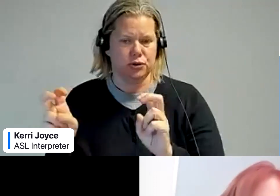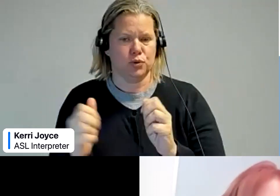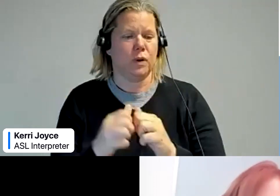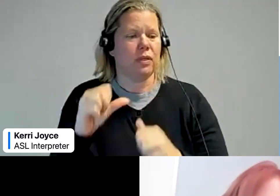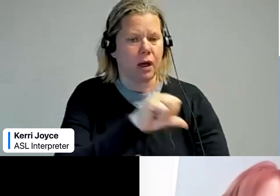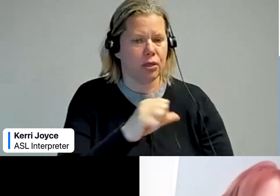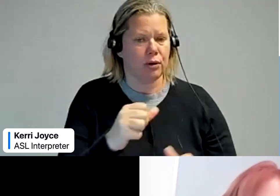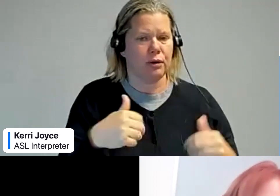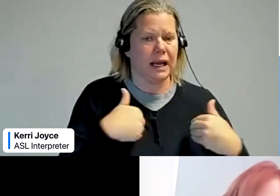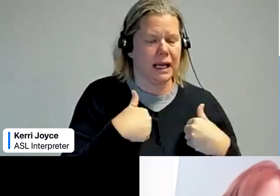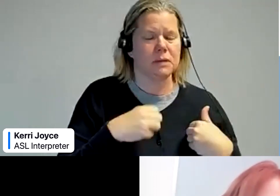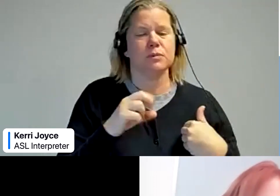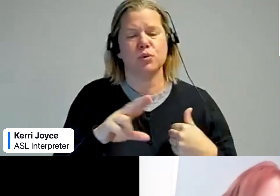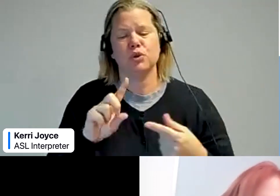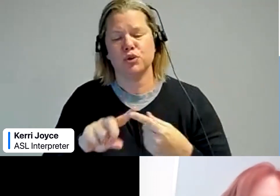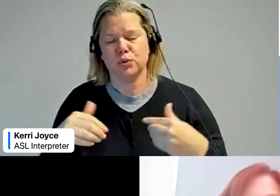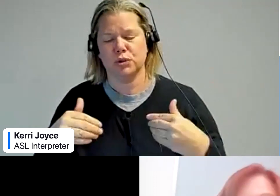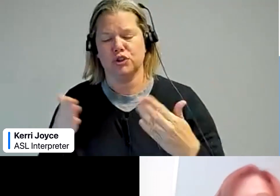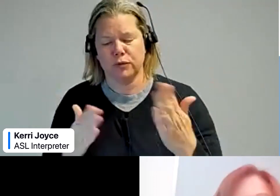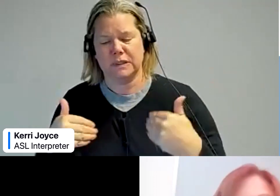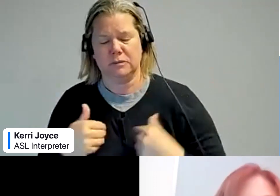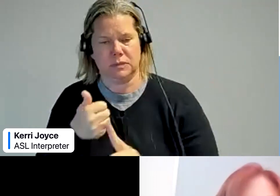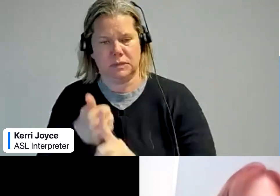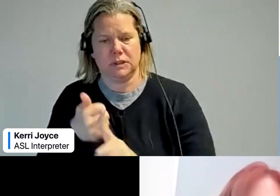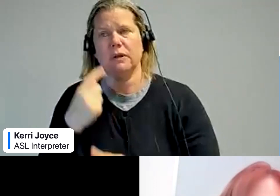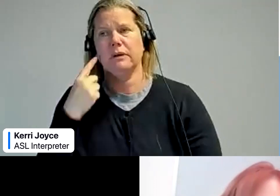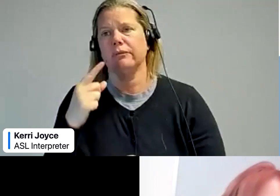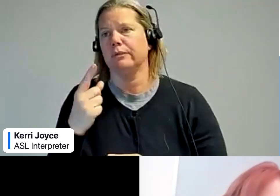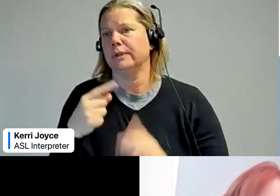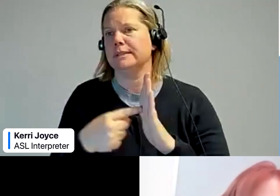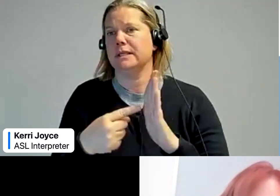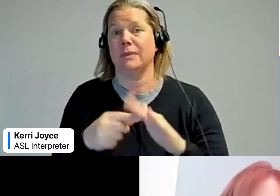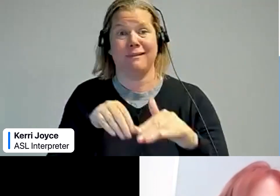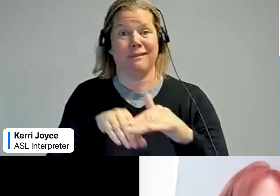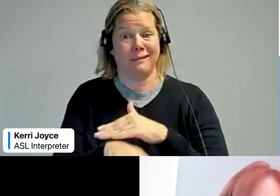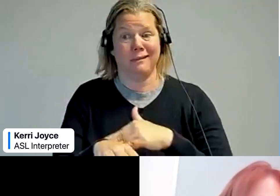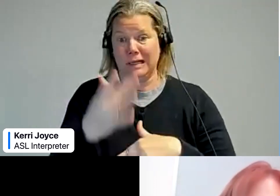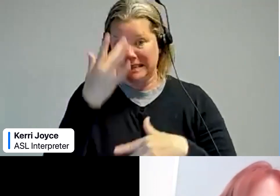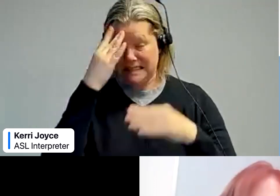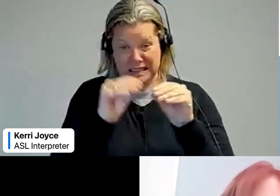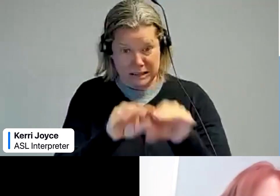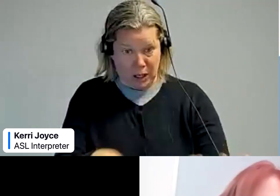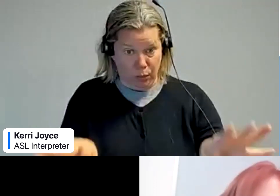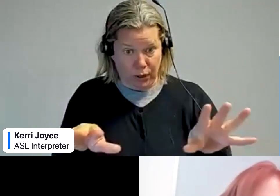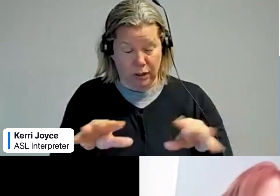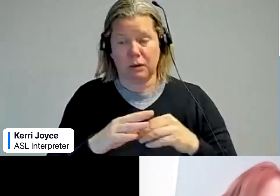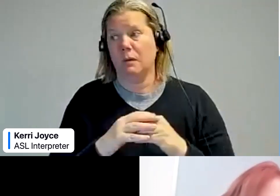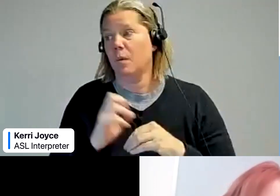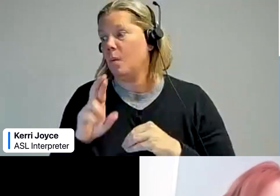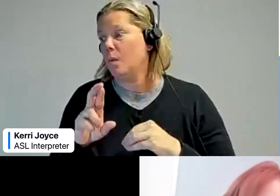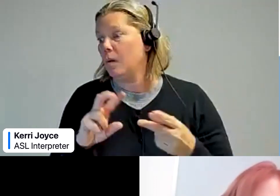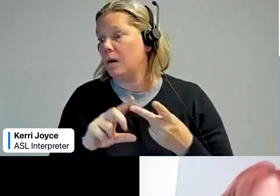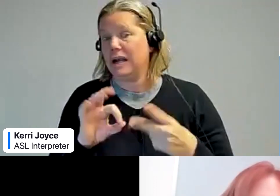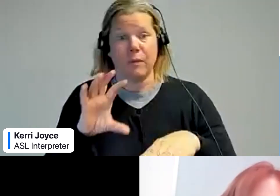or to the service animal itself. So if the animal is entering an area where there's a disease outbreak issue, or if there's a